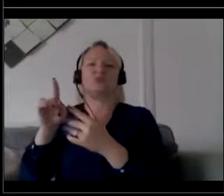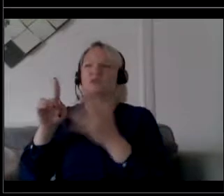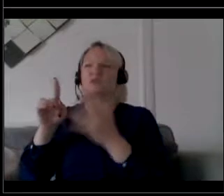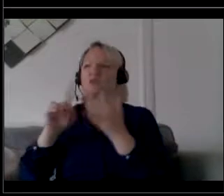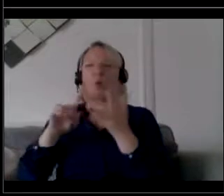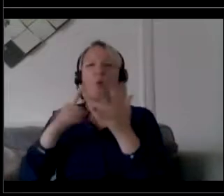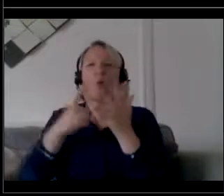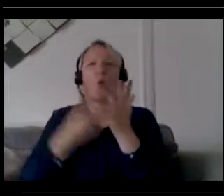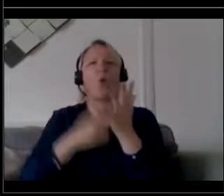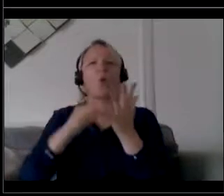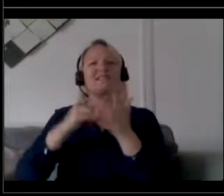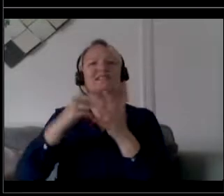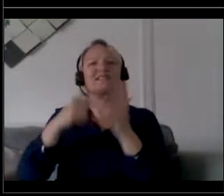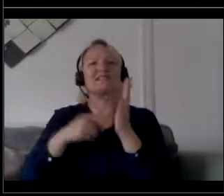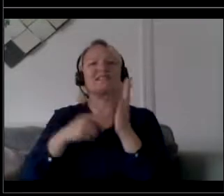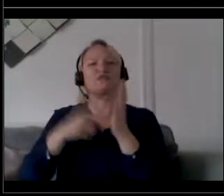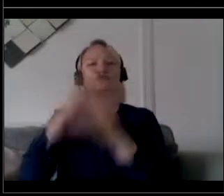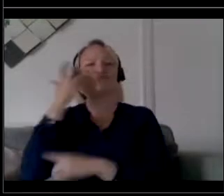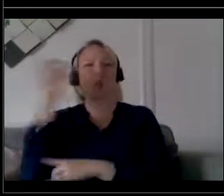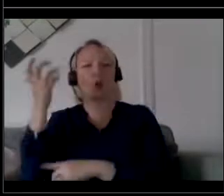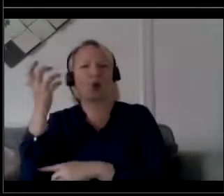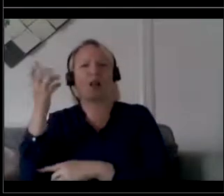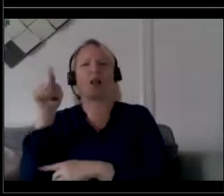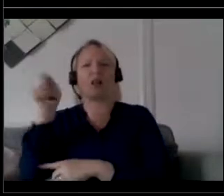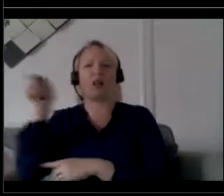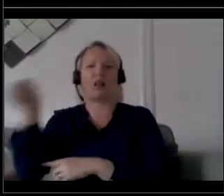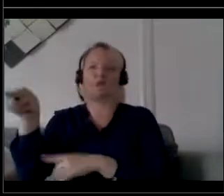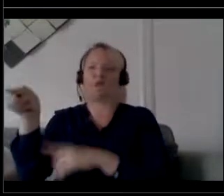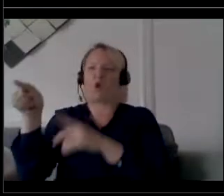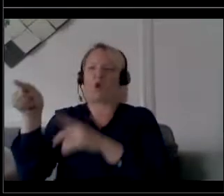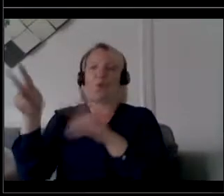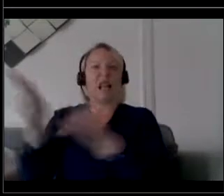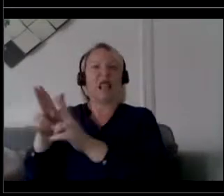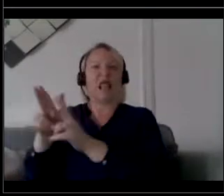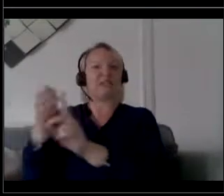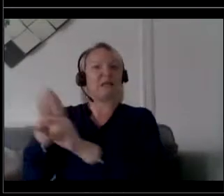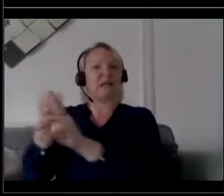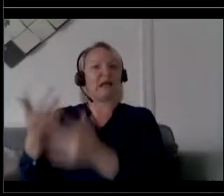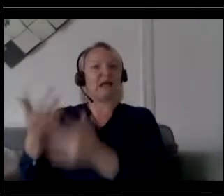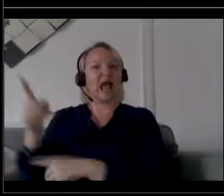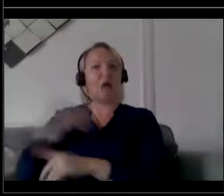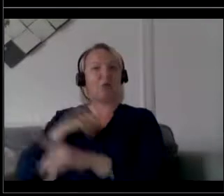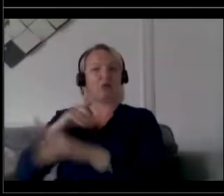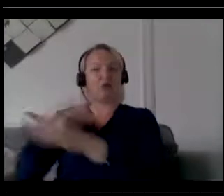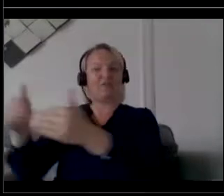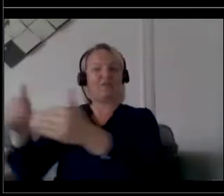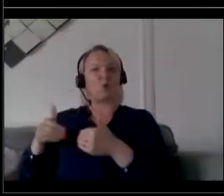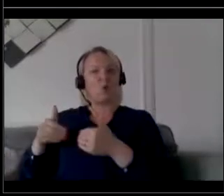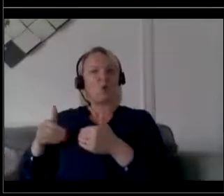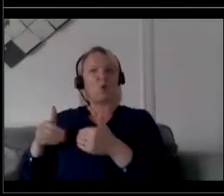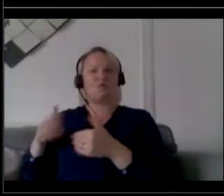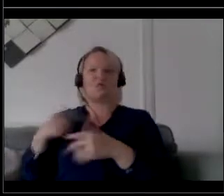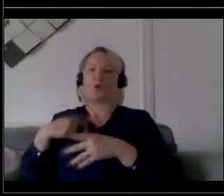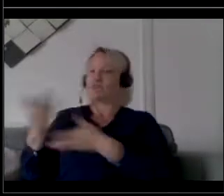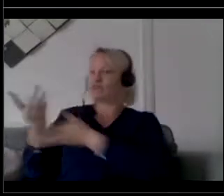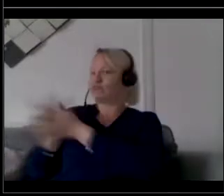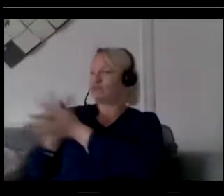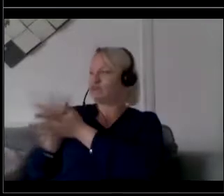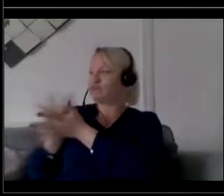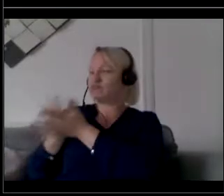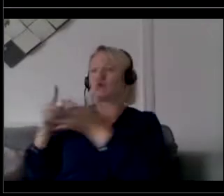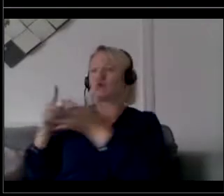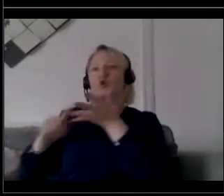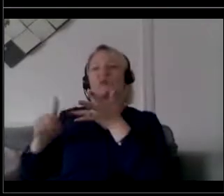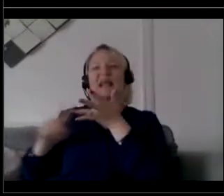Royals, and so we've actually discuss this with the utility companies to try to